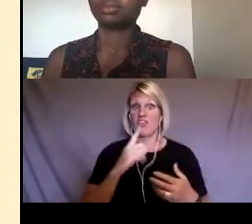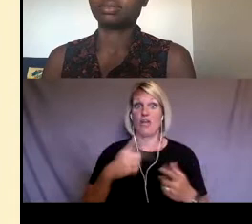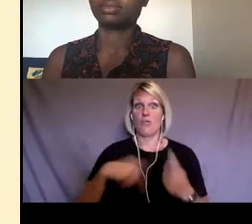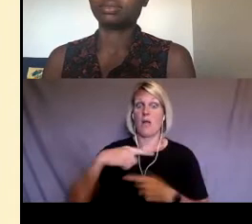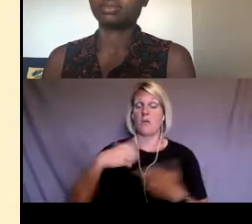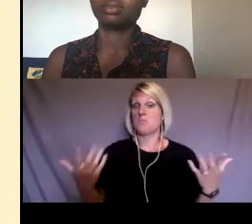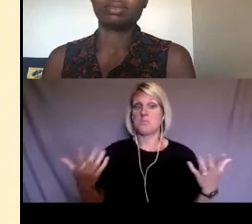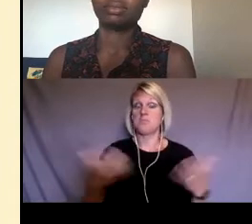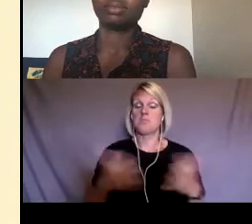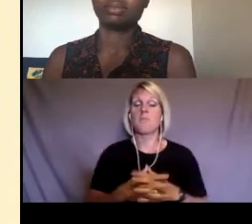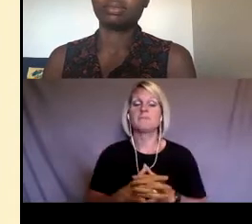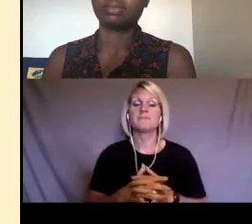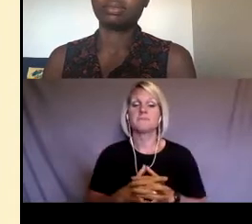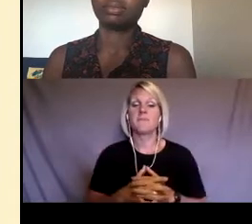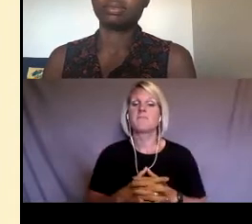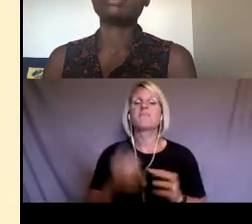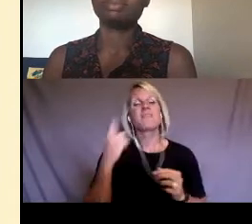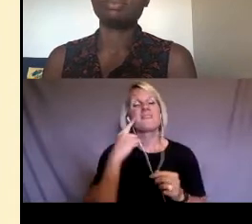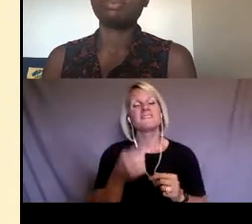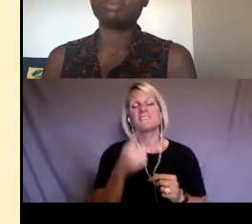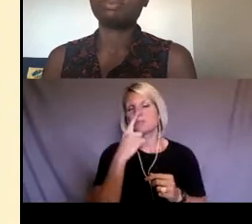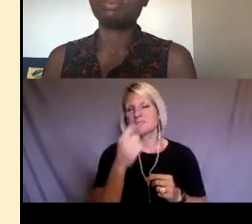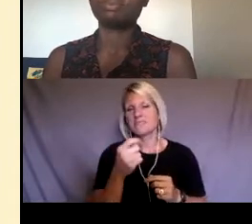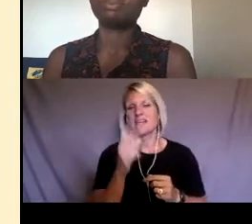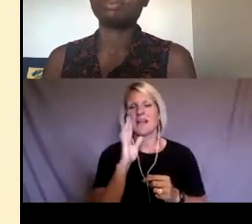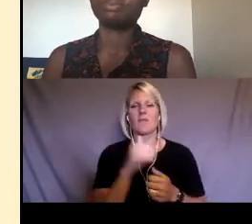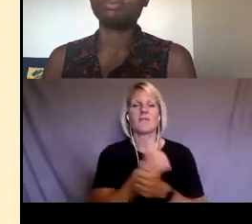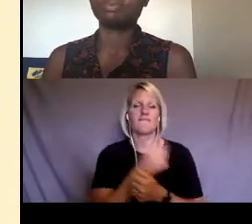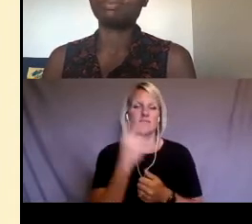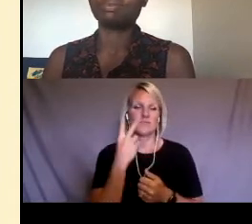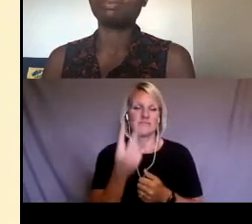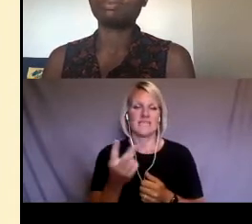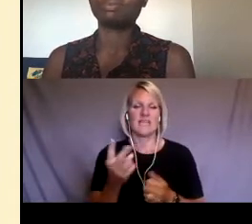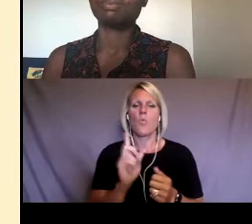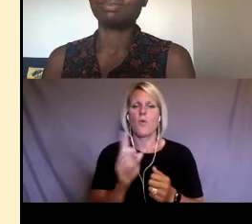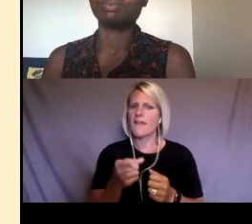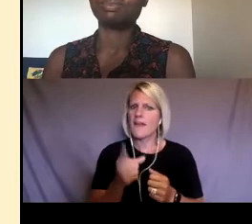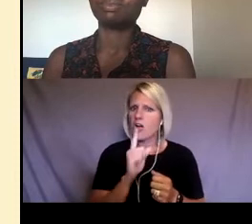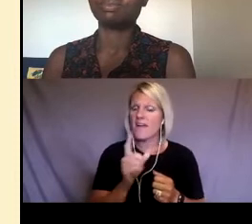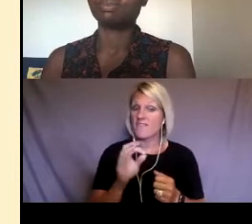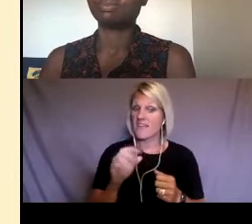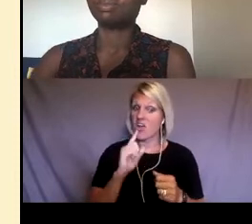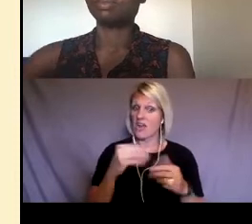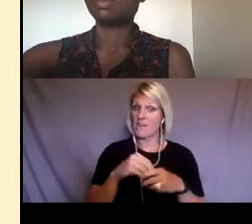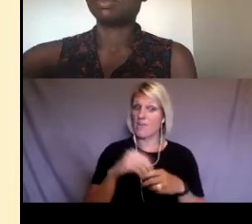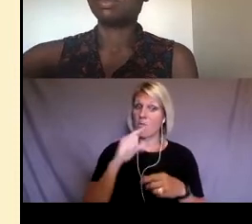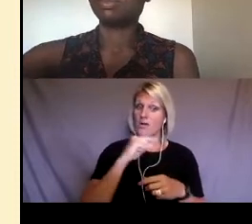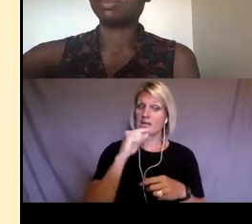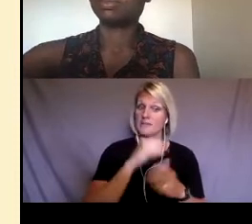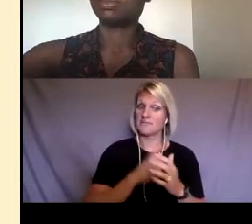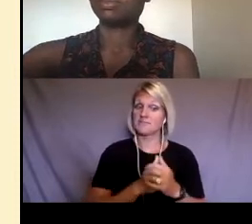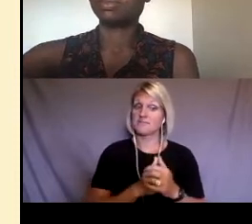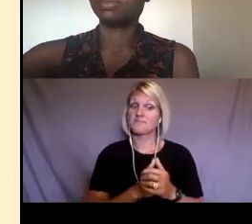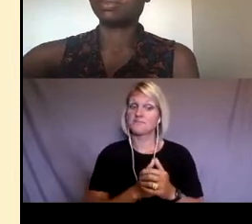But I think this is interesting, and I would love to see where they are, if they are here, if not, to see the